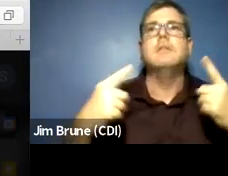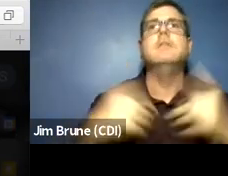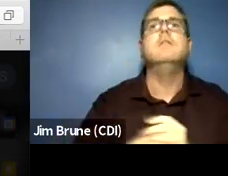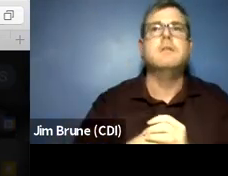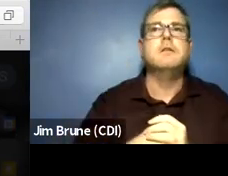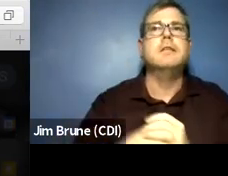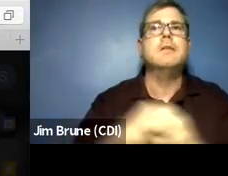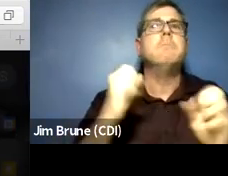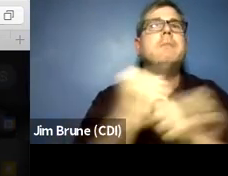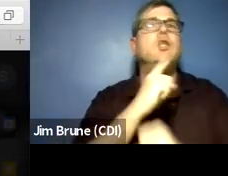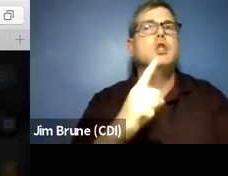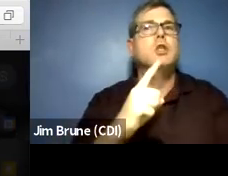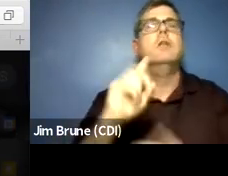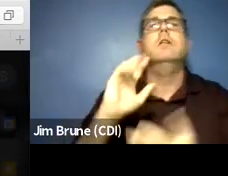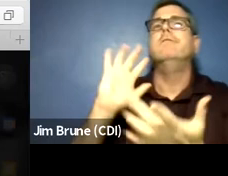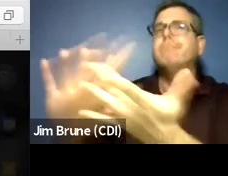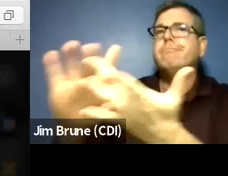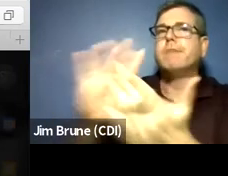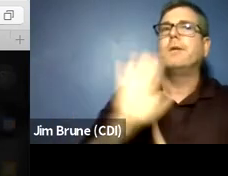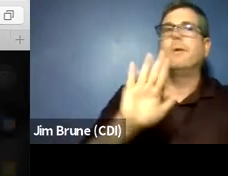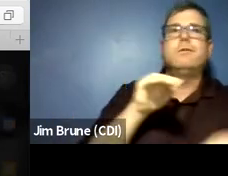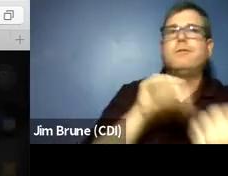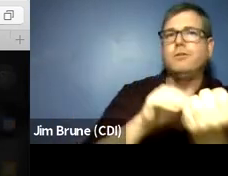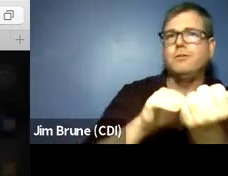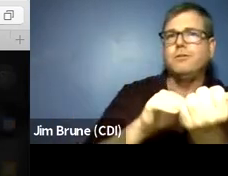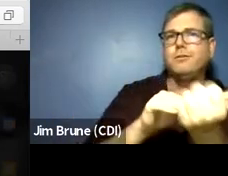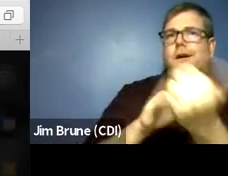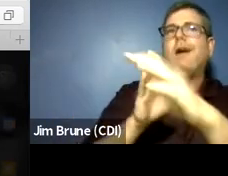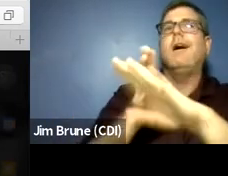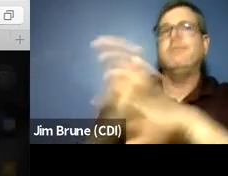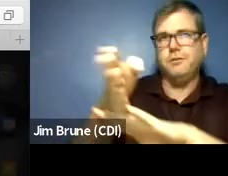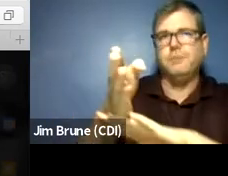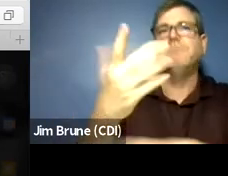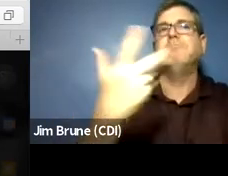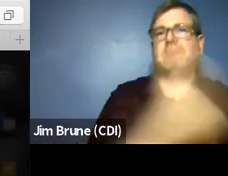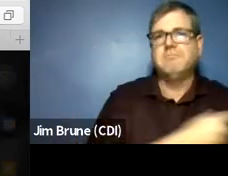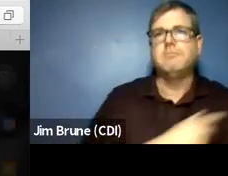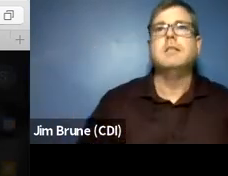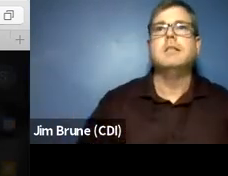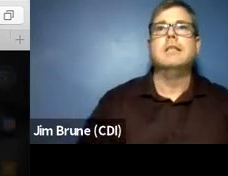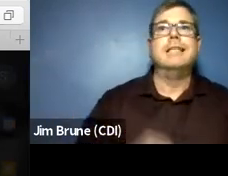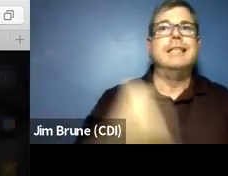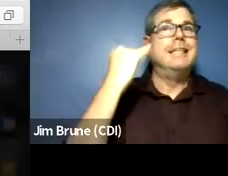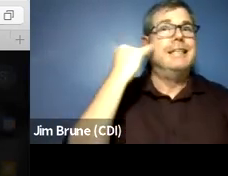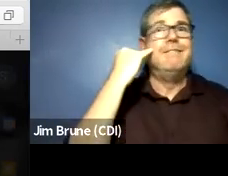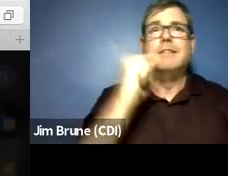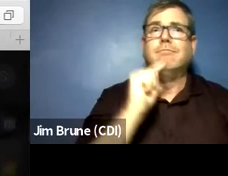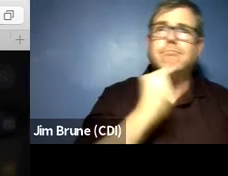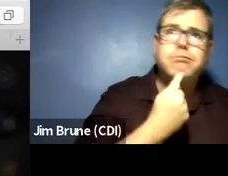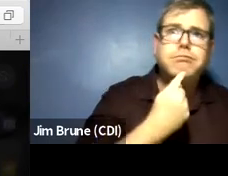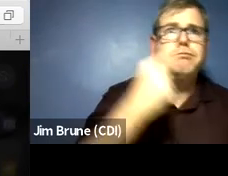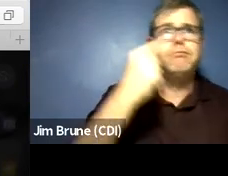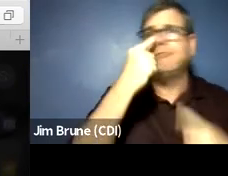Okay, so if any of you out there have had a previous history of an allergic reaction to a vaccine or injectable, you should definitely ask your doctor